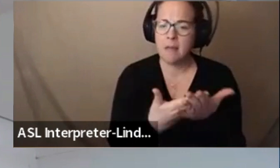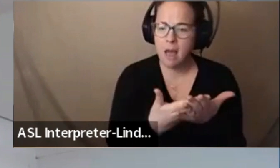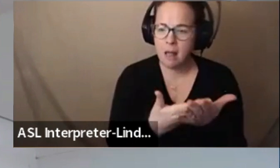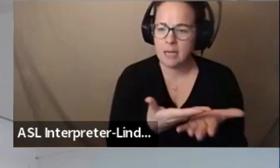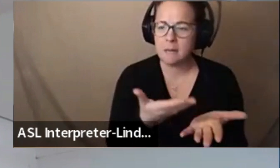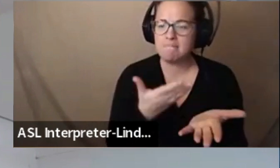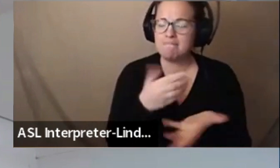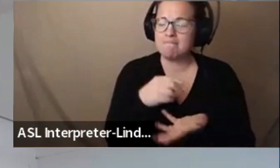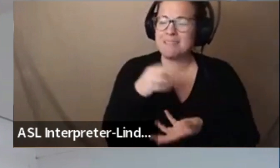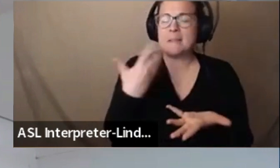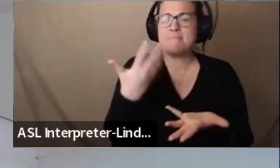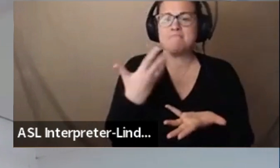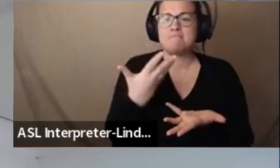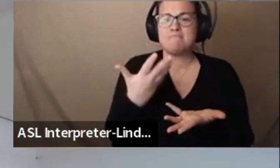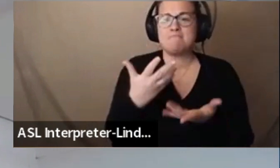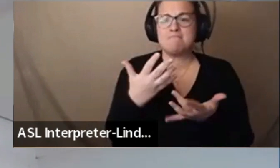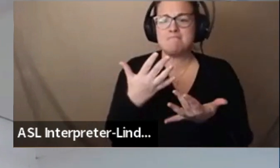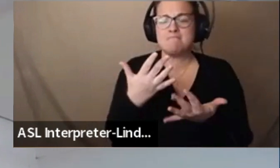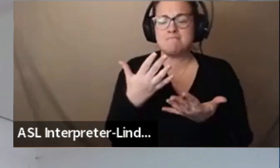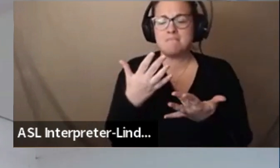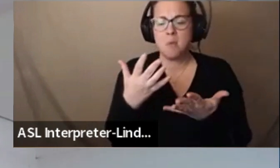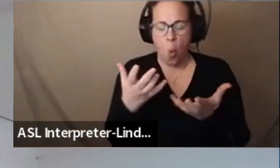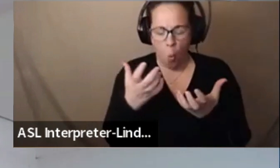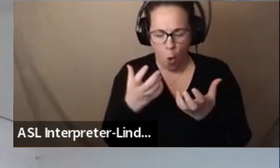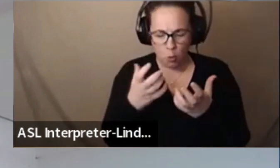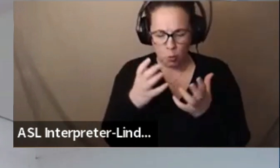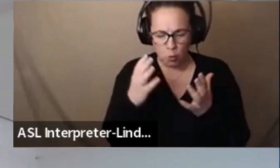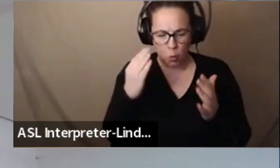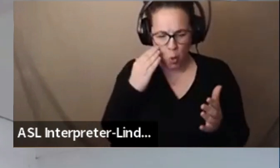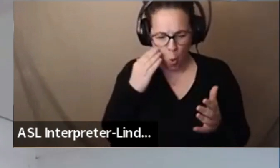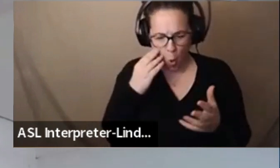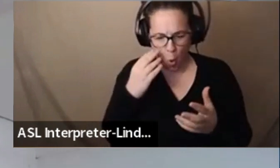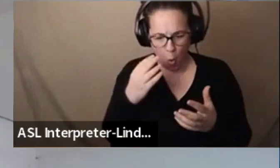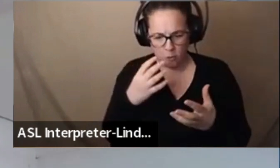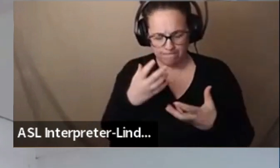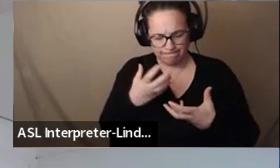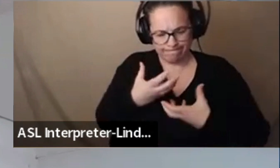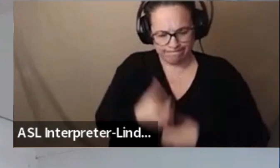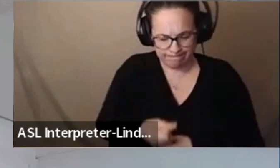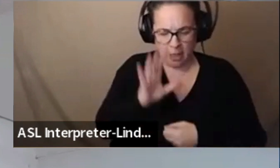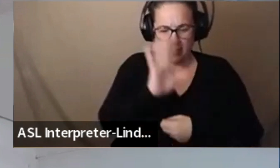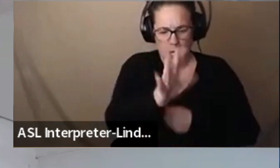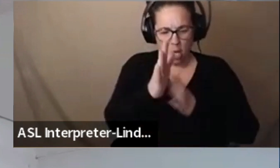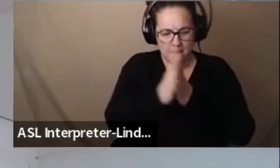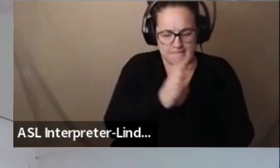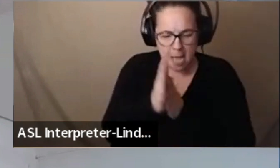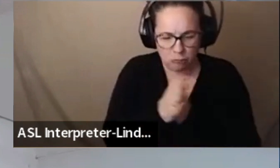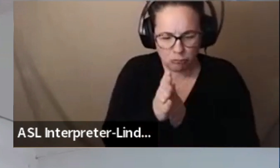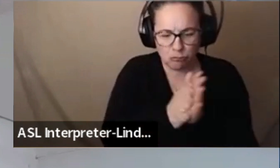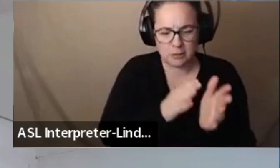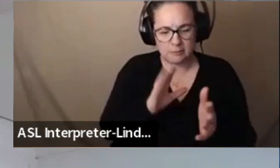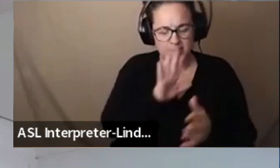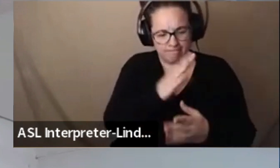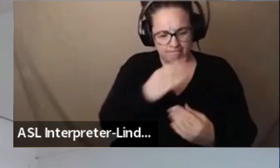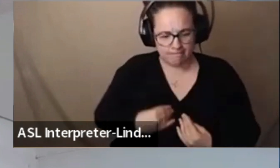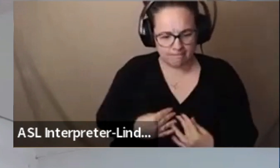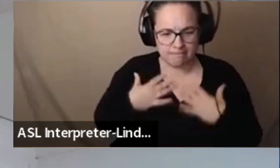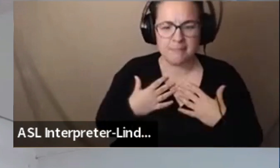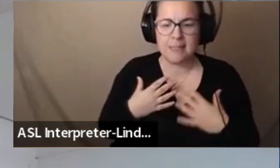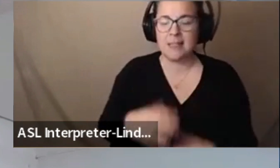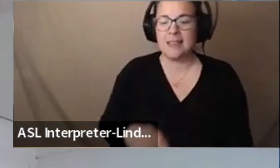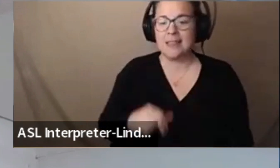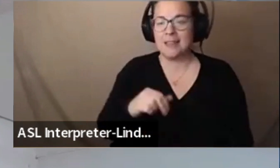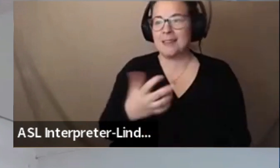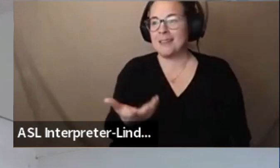their biases and in their passions, and don't want to feel like they wasted time going to Yale